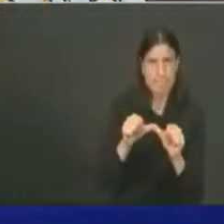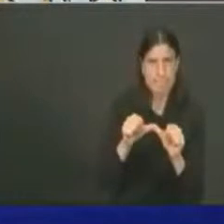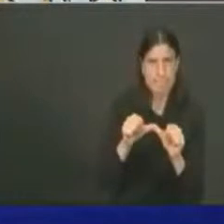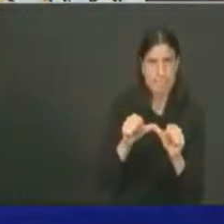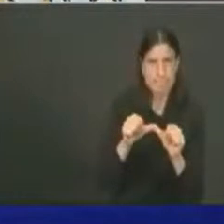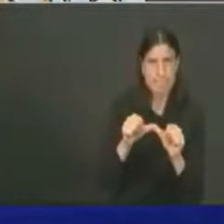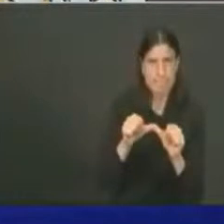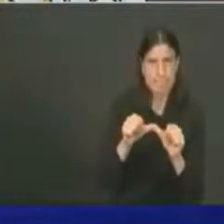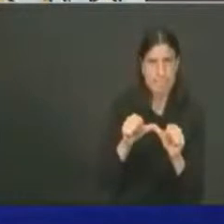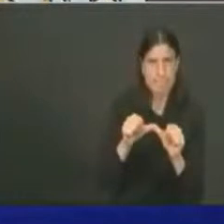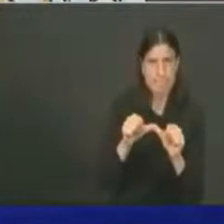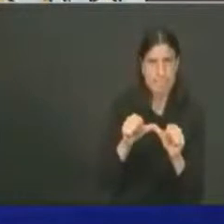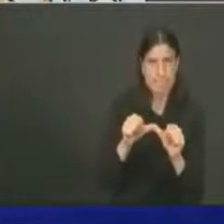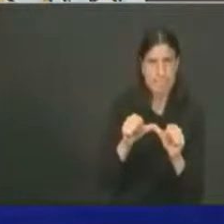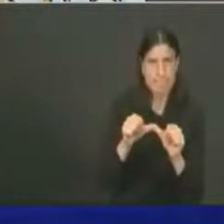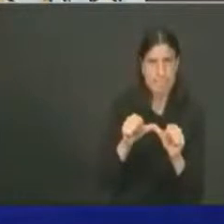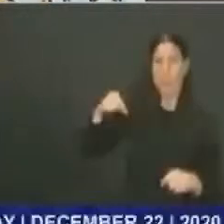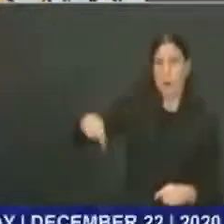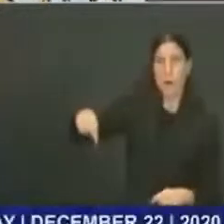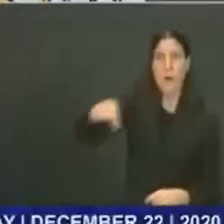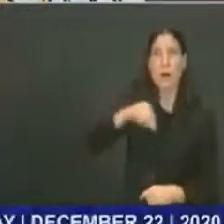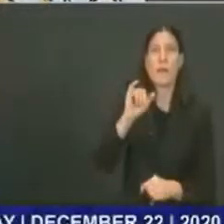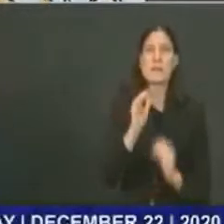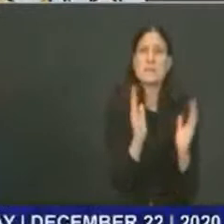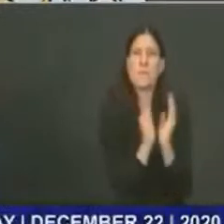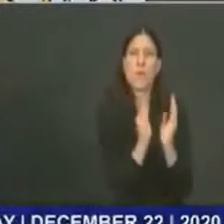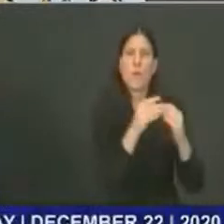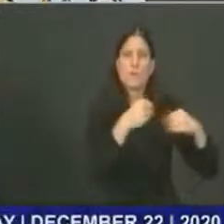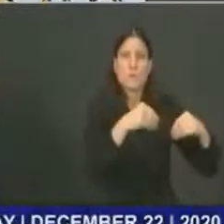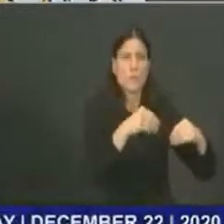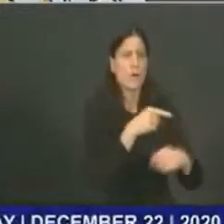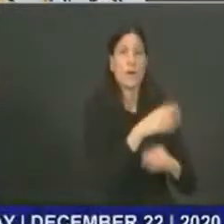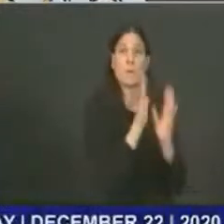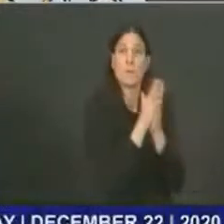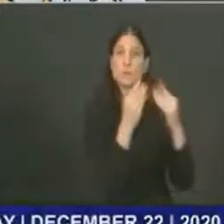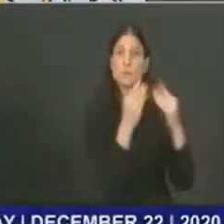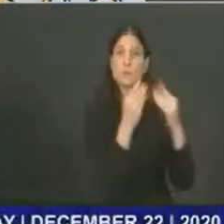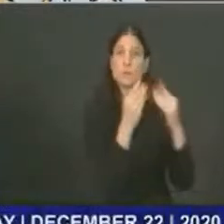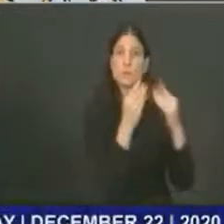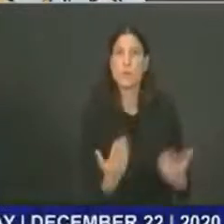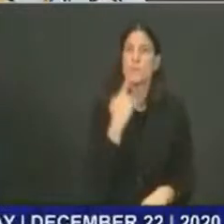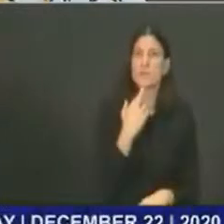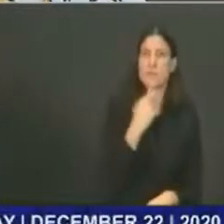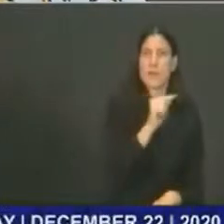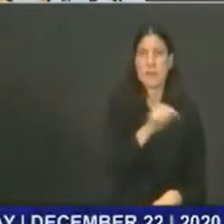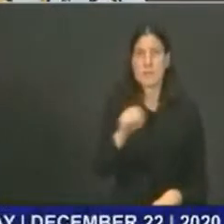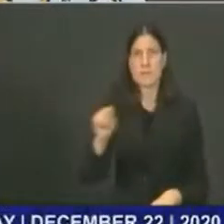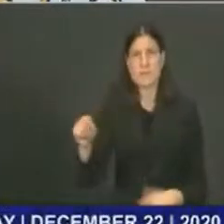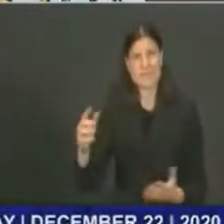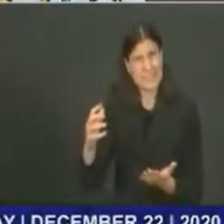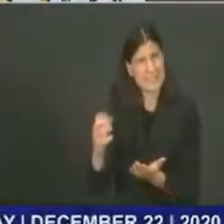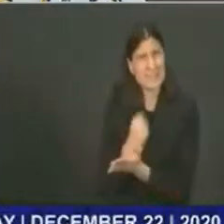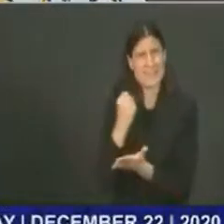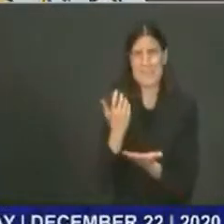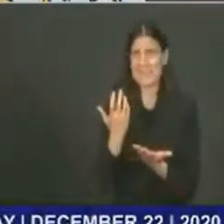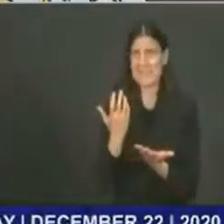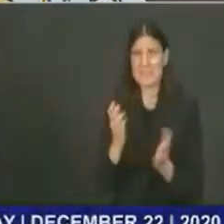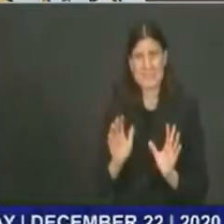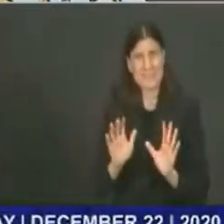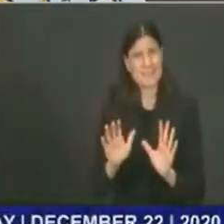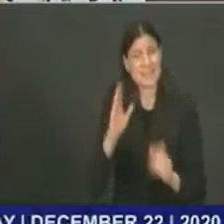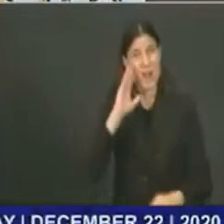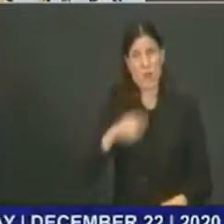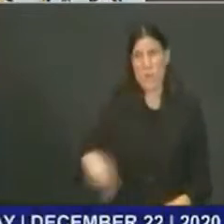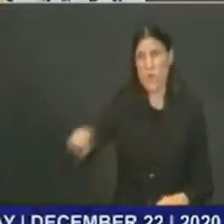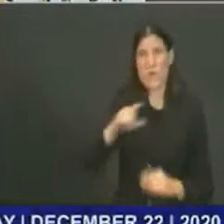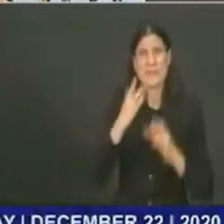restaurants, bookstores. It's brutal, it's tough, I'm sorry. If your survival is the name of the game. But we have